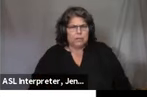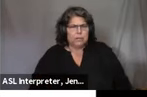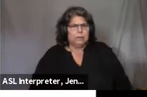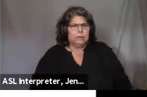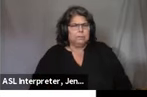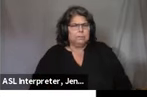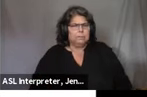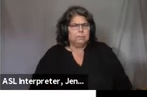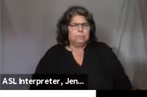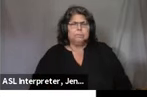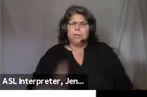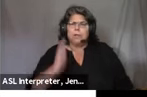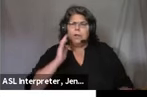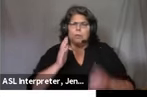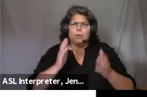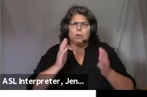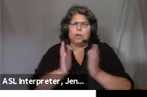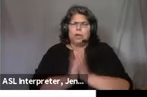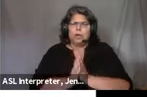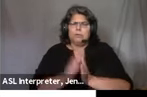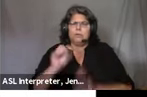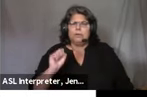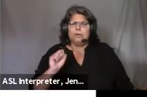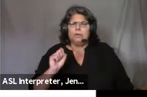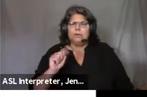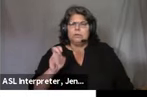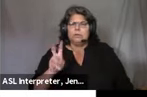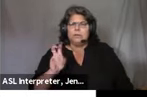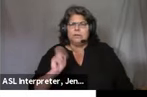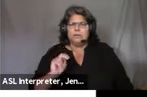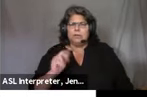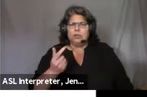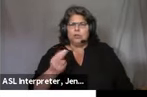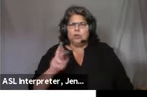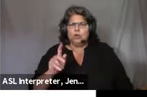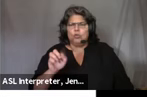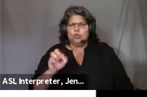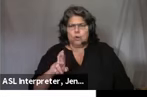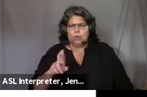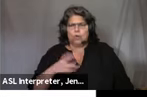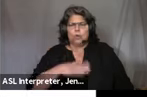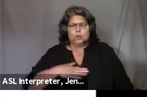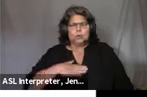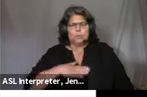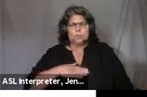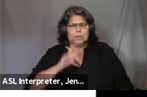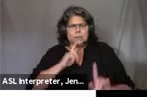I will direct that question to Stephen Grover of SGA Architecture and Engineering.